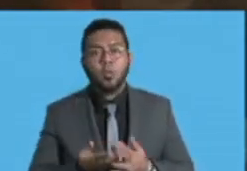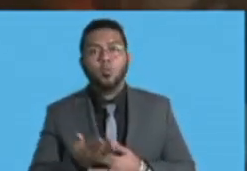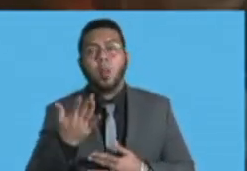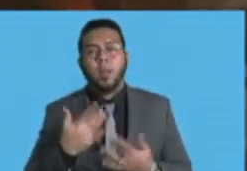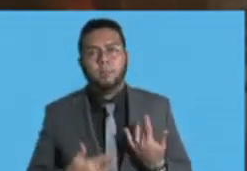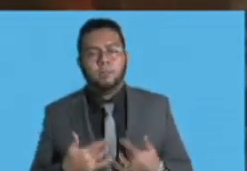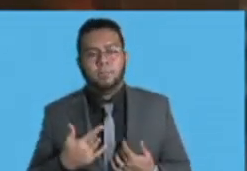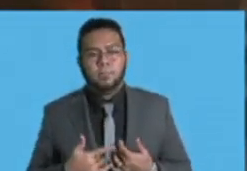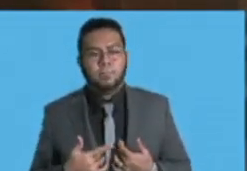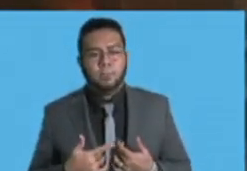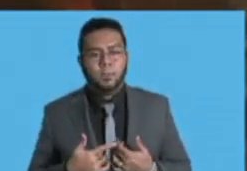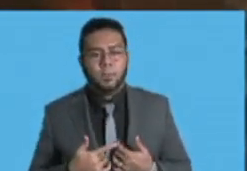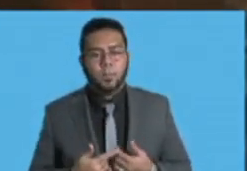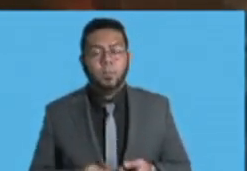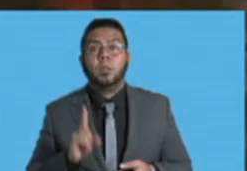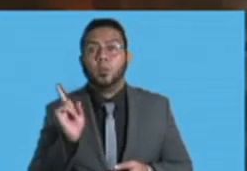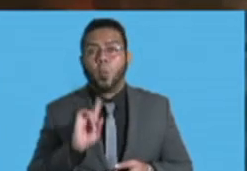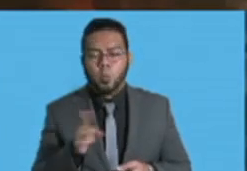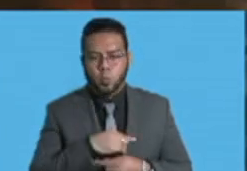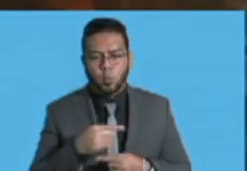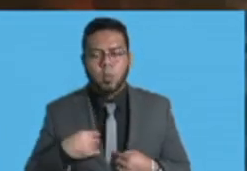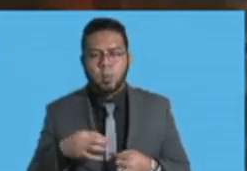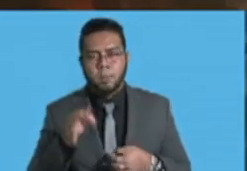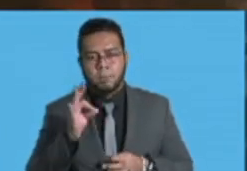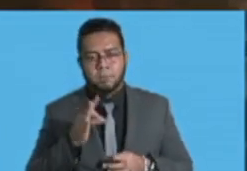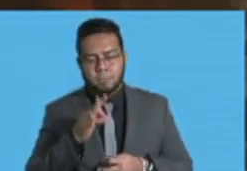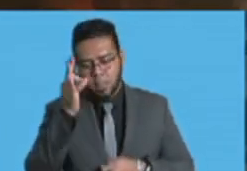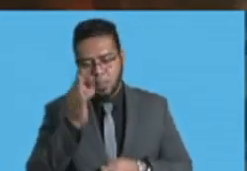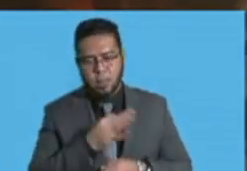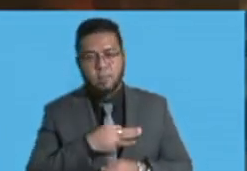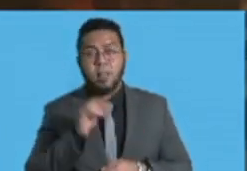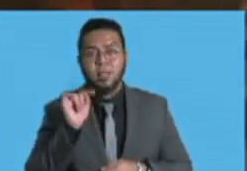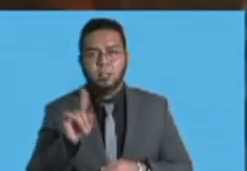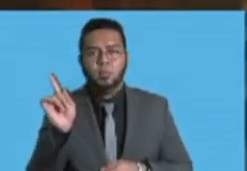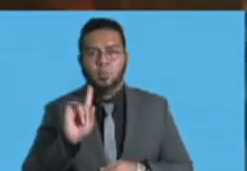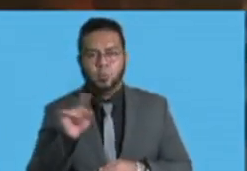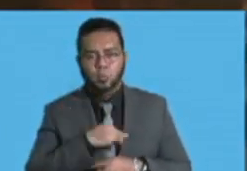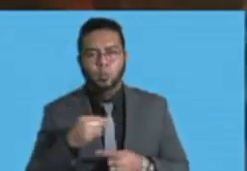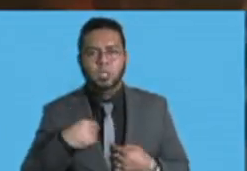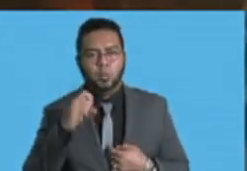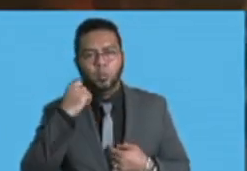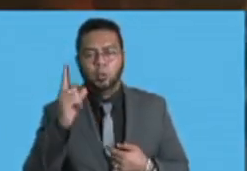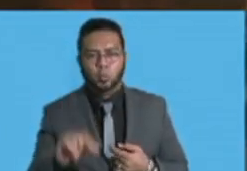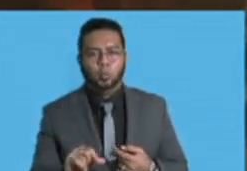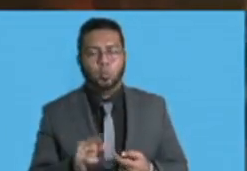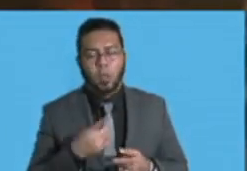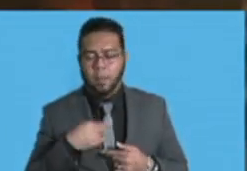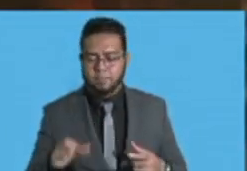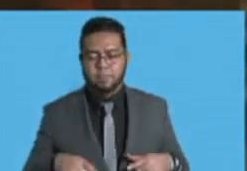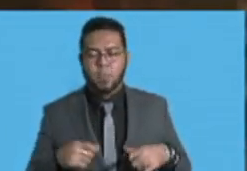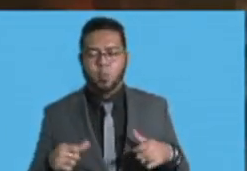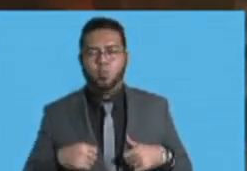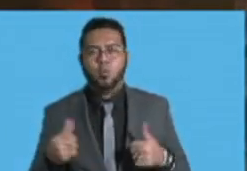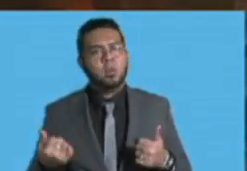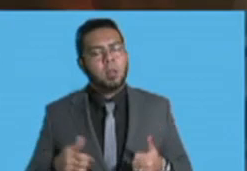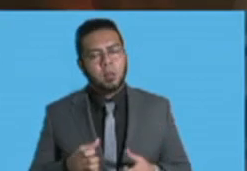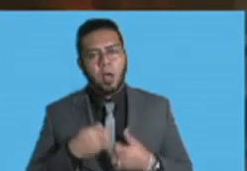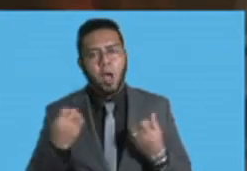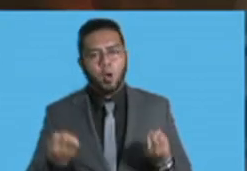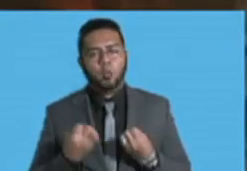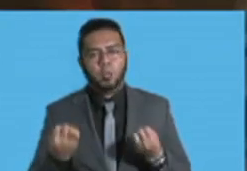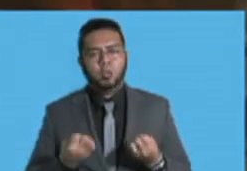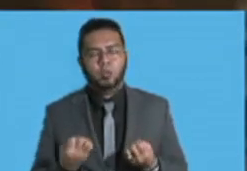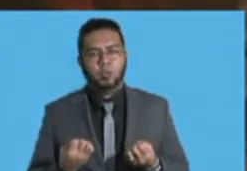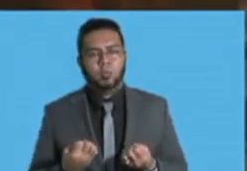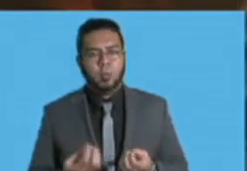This is what we firmly believe that this is what we will do. I'm particularly proud and encouraged by the additional